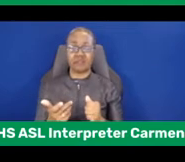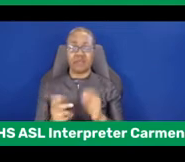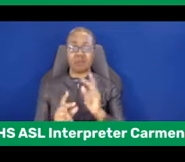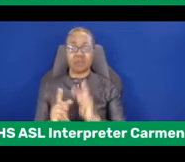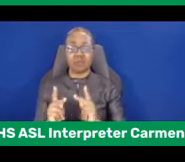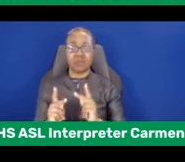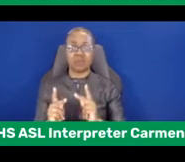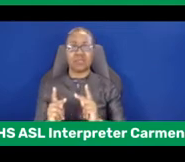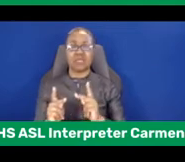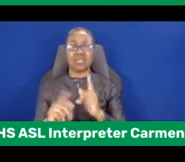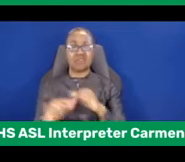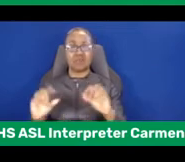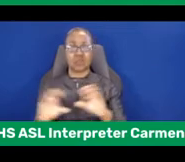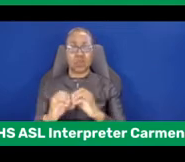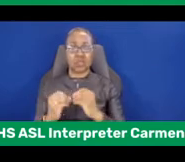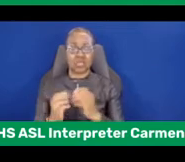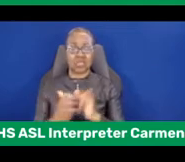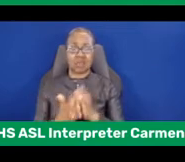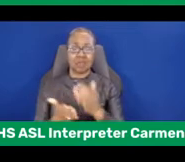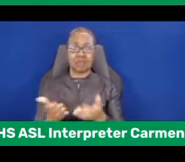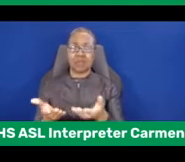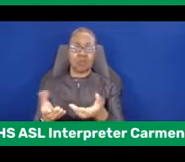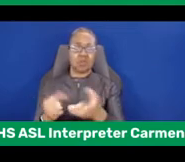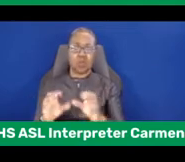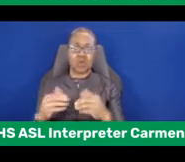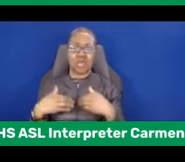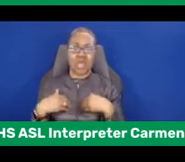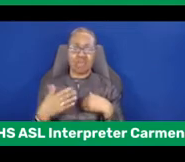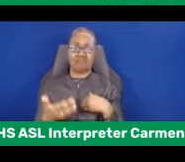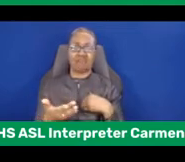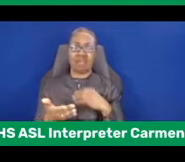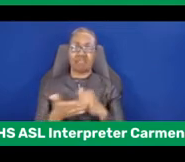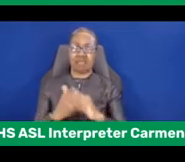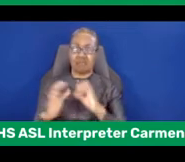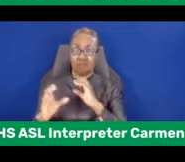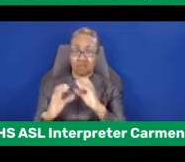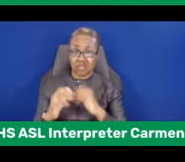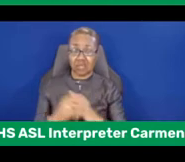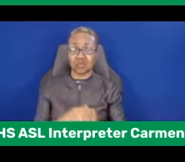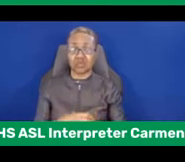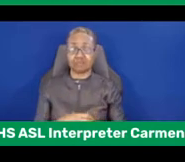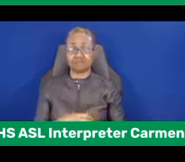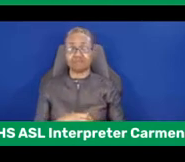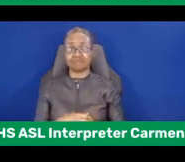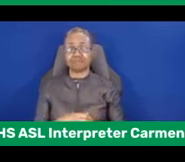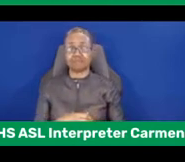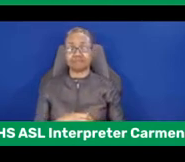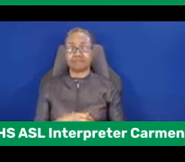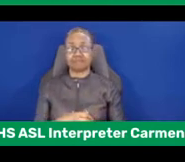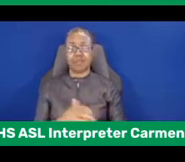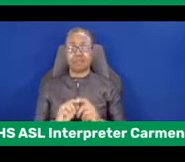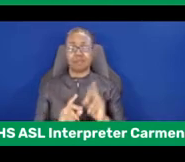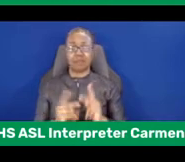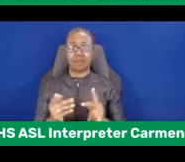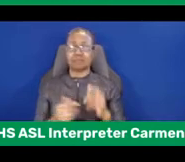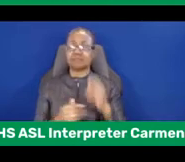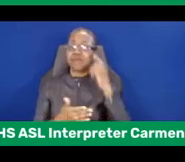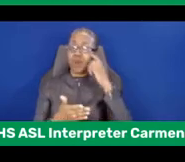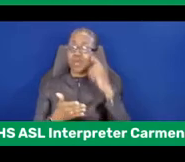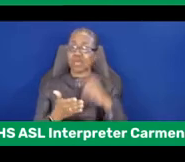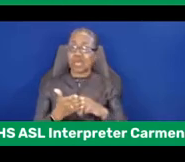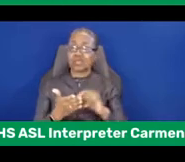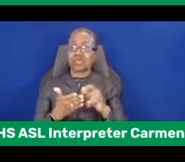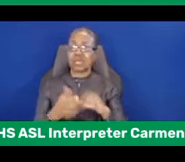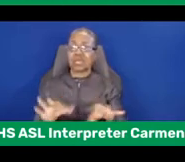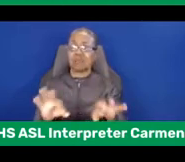in organizations that might not want to have them. But I think people are acknowledging the important work